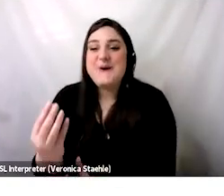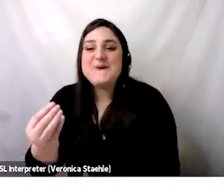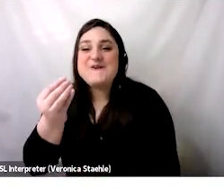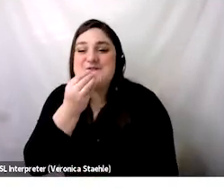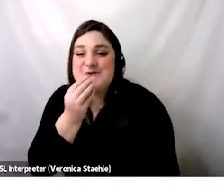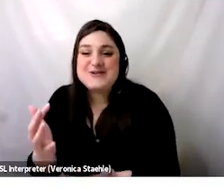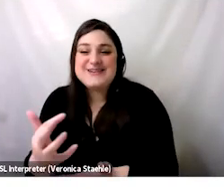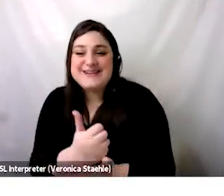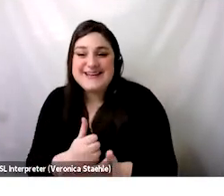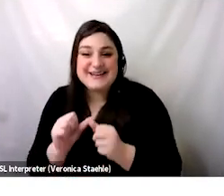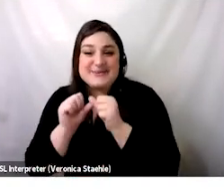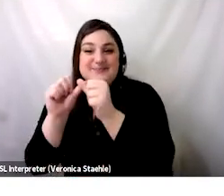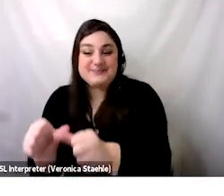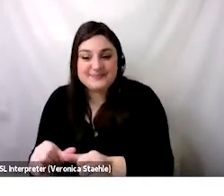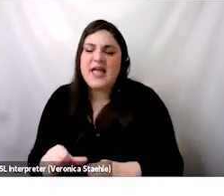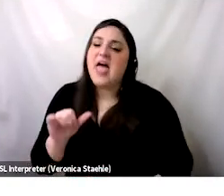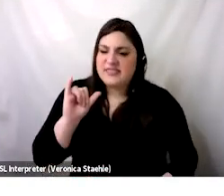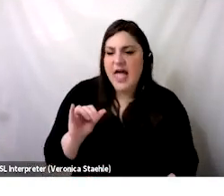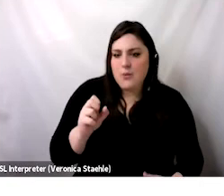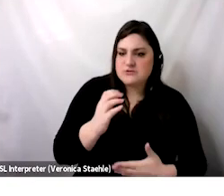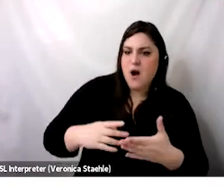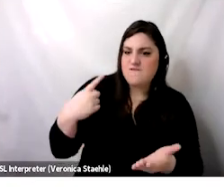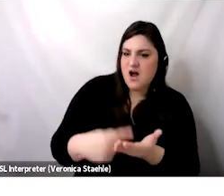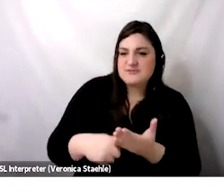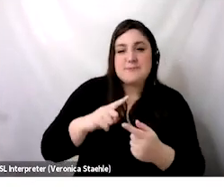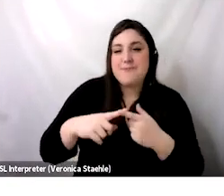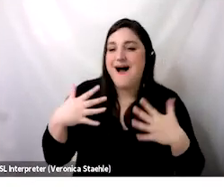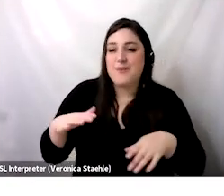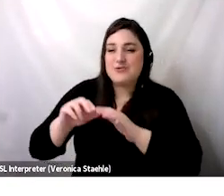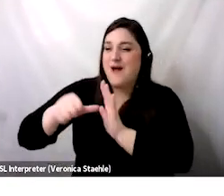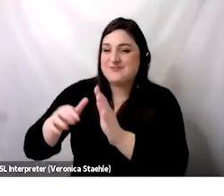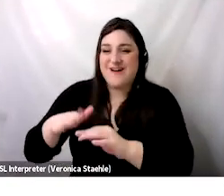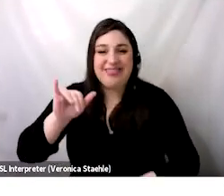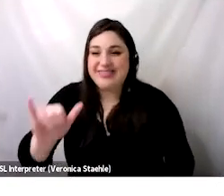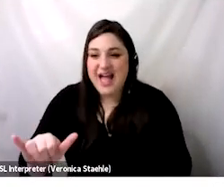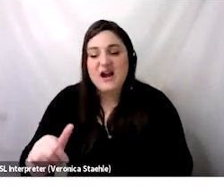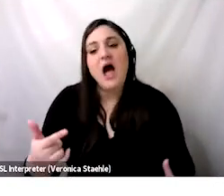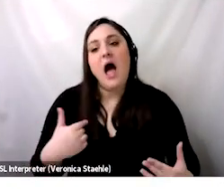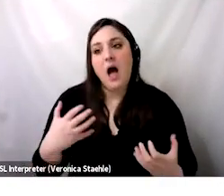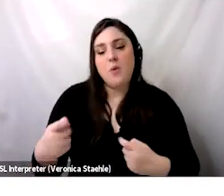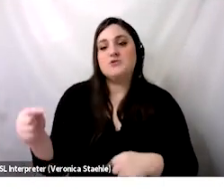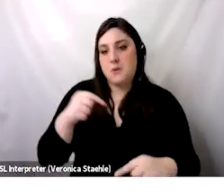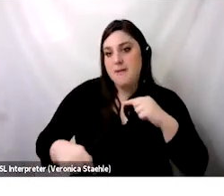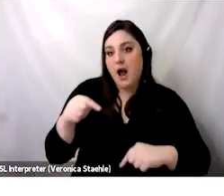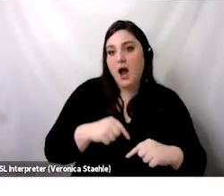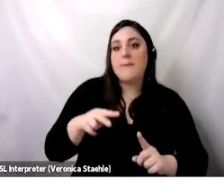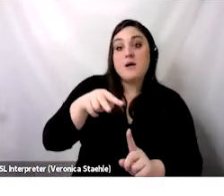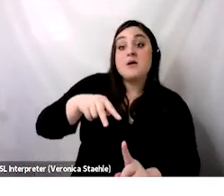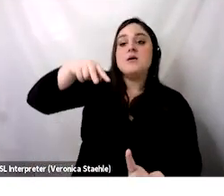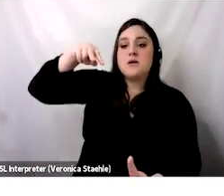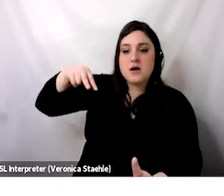sustainably, even though that was part of the conversation. But I really wanted to make people understand the